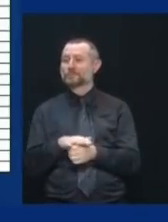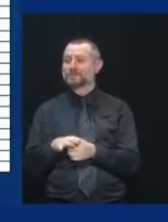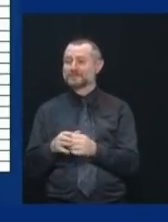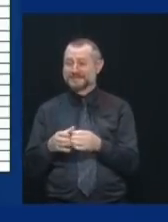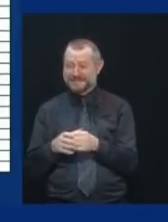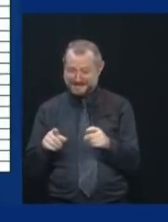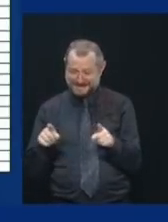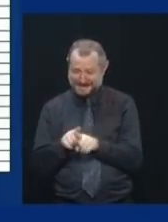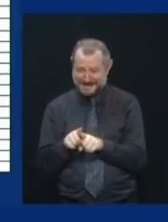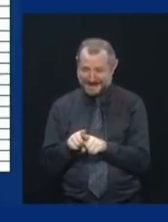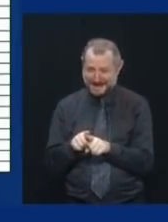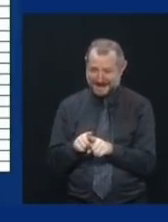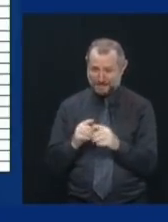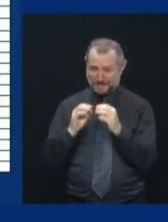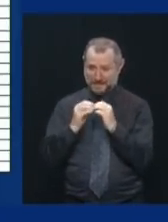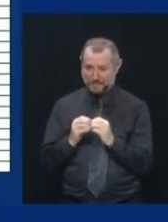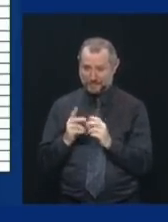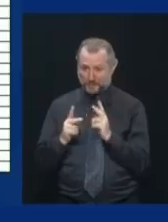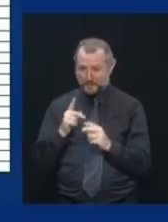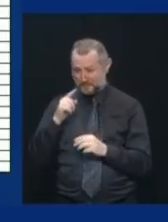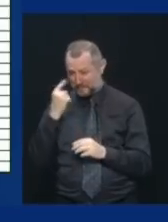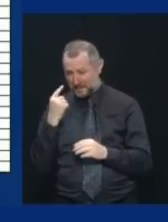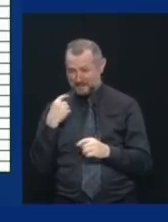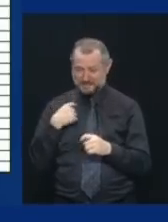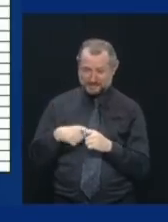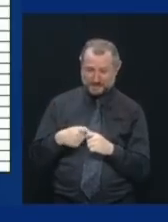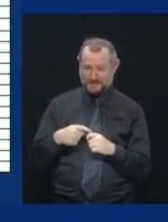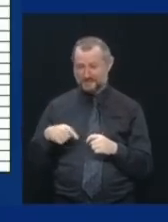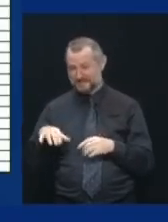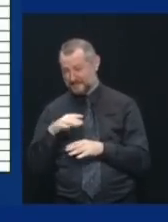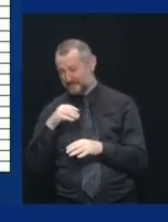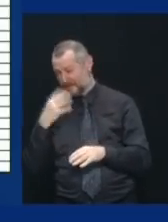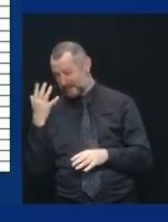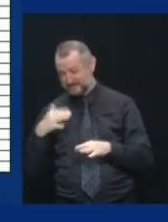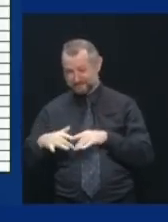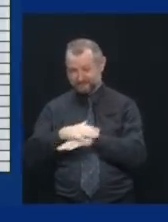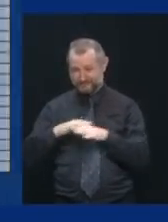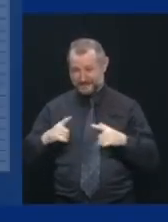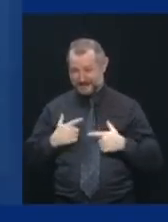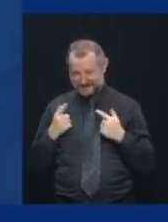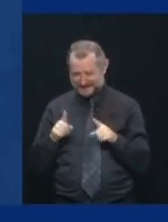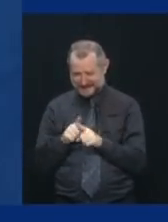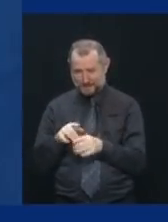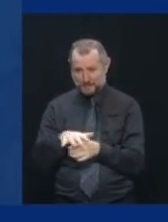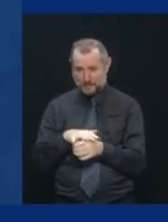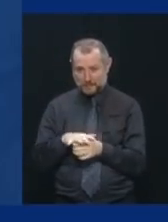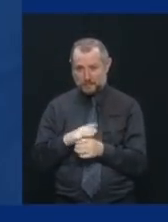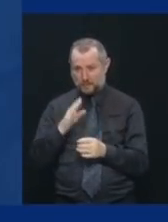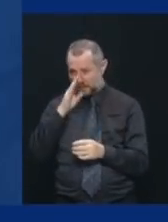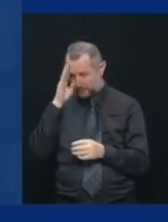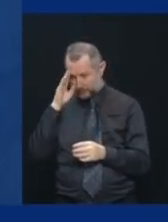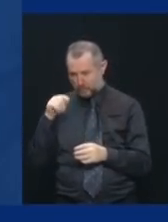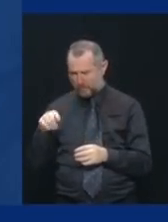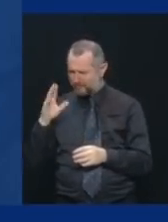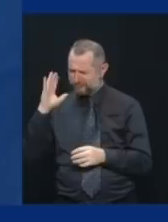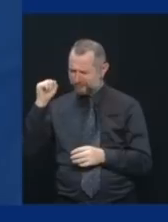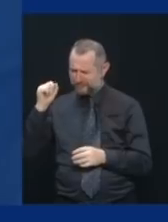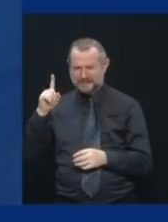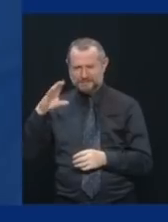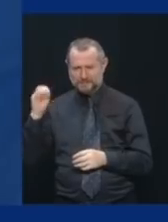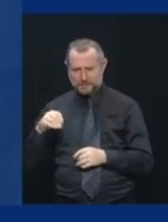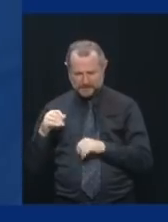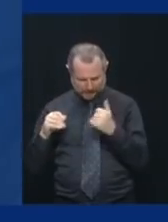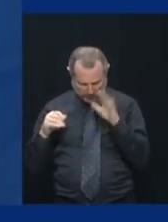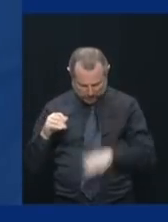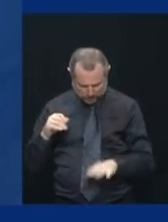same workforce, and you have a gross disparity. So the New York State Department of Health